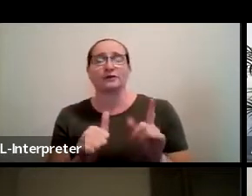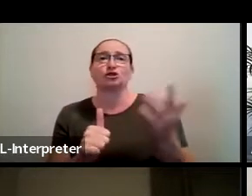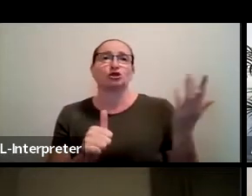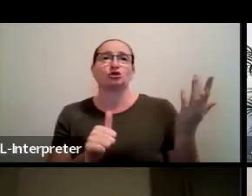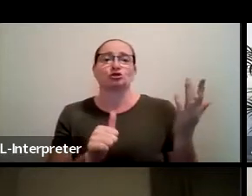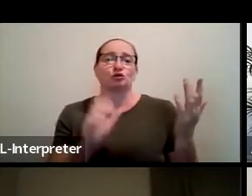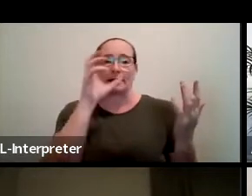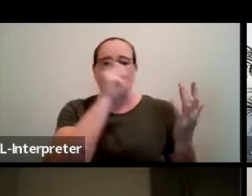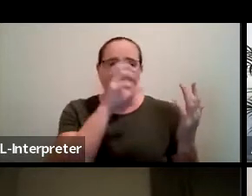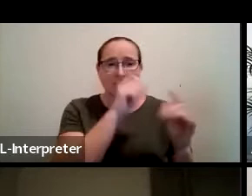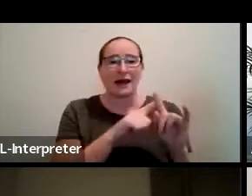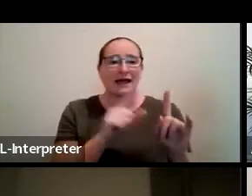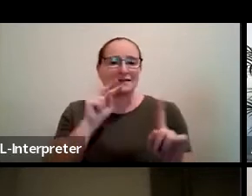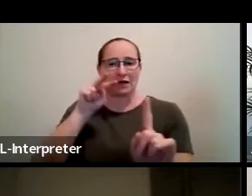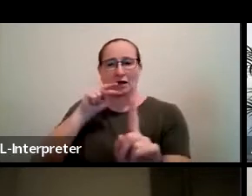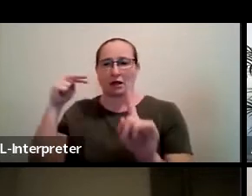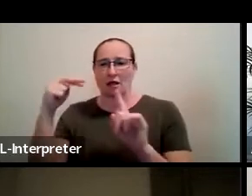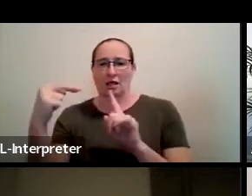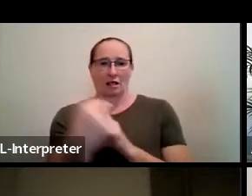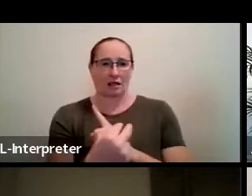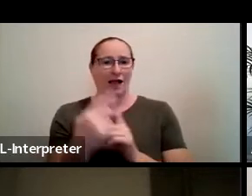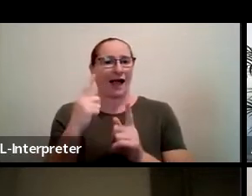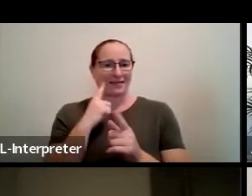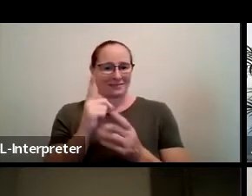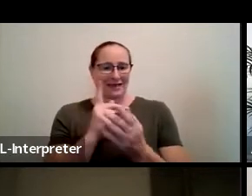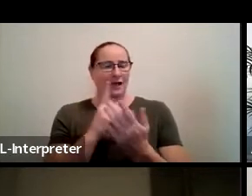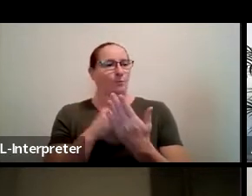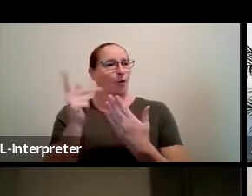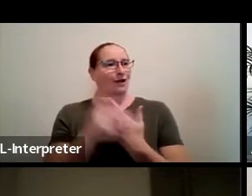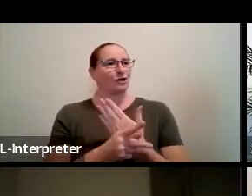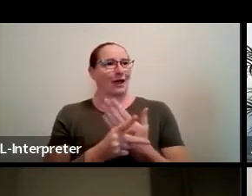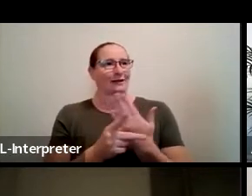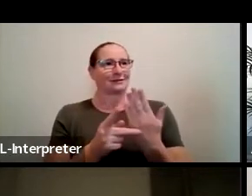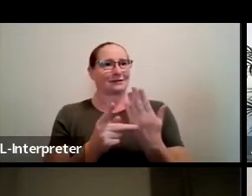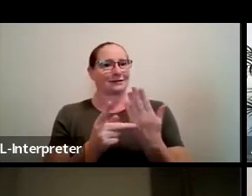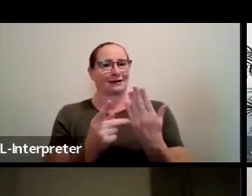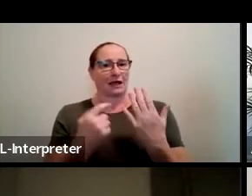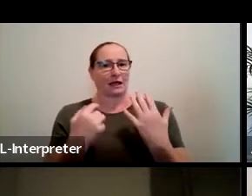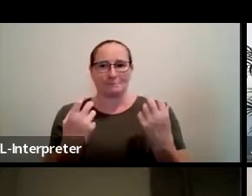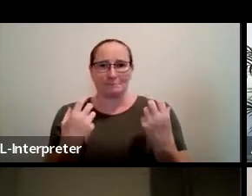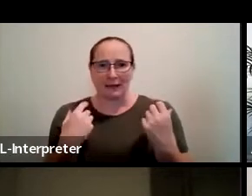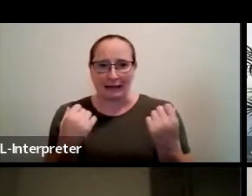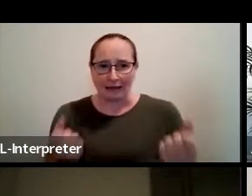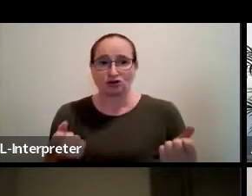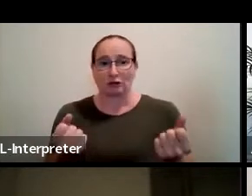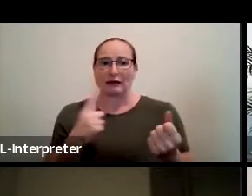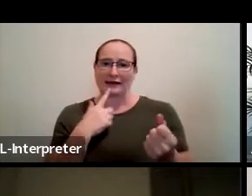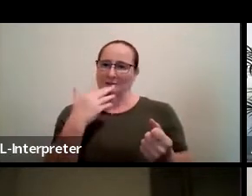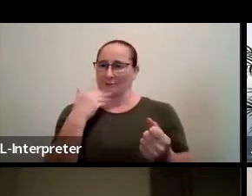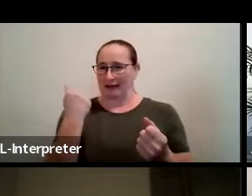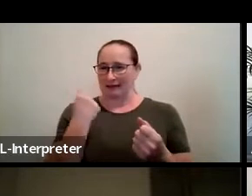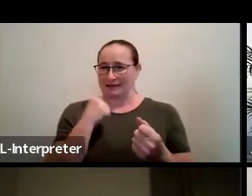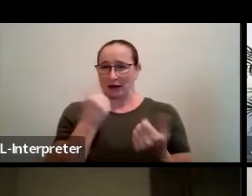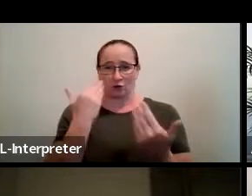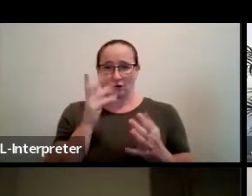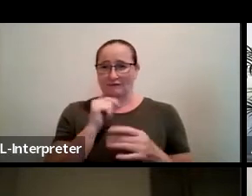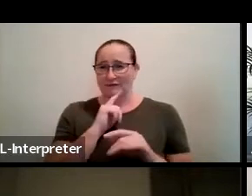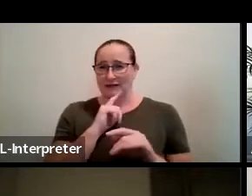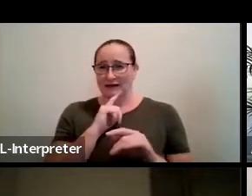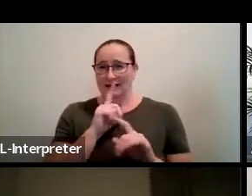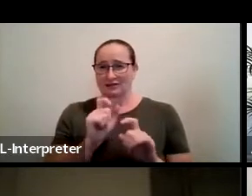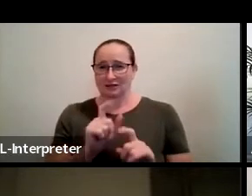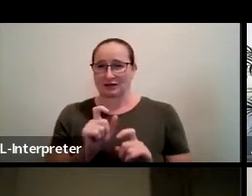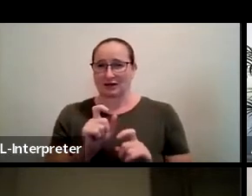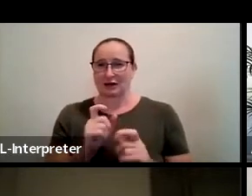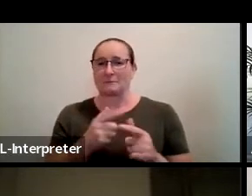multiple angles, and I see this as a project of mitigation at best. I don't know if that answers your question, Pat. Yeah, maybe